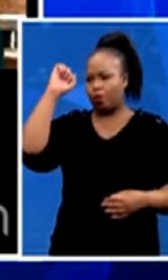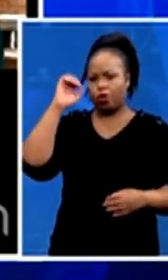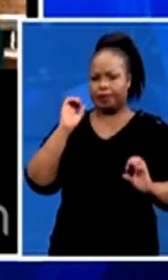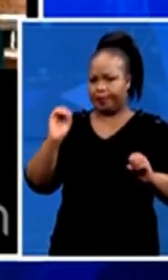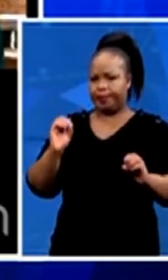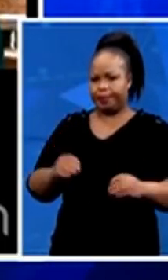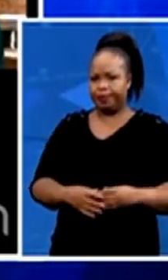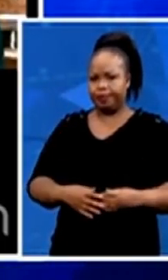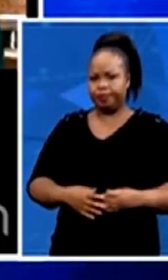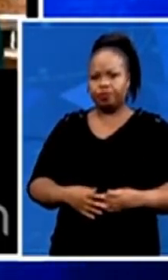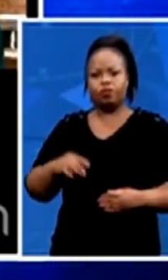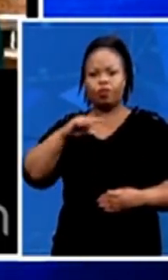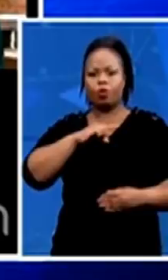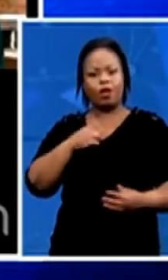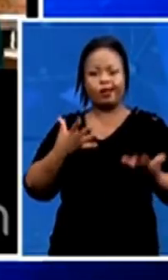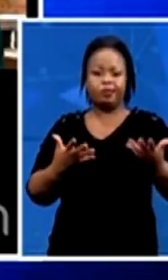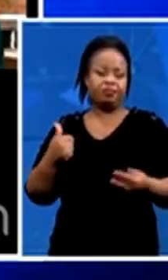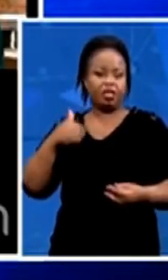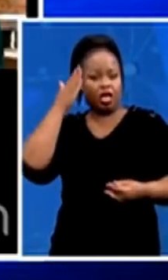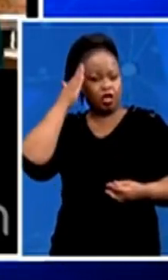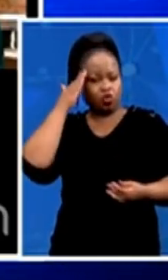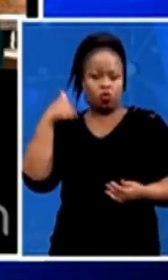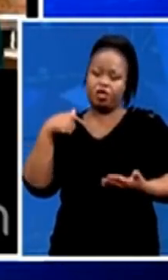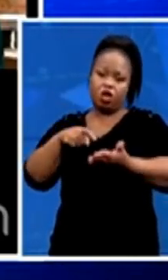that I owe the money, or I owe 100 Rand and so on.